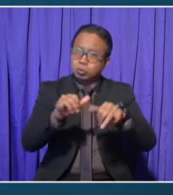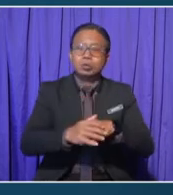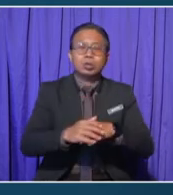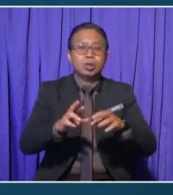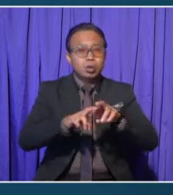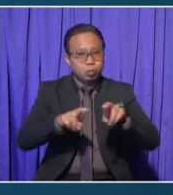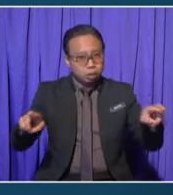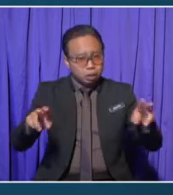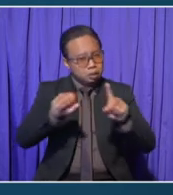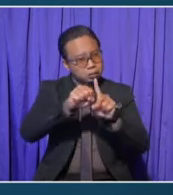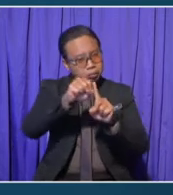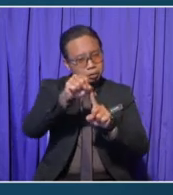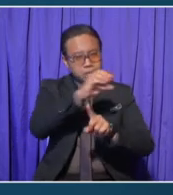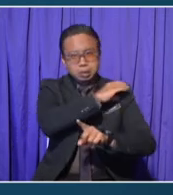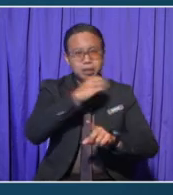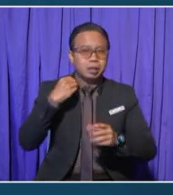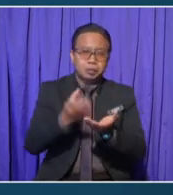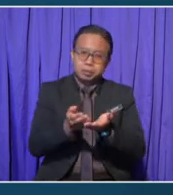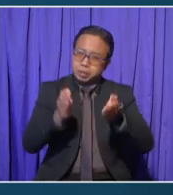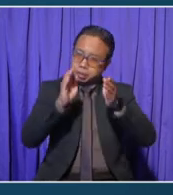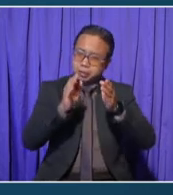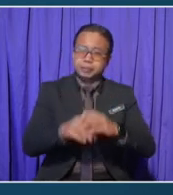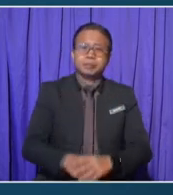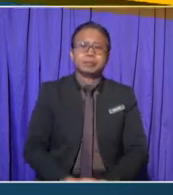ruler, and beaker.